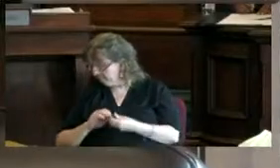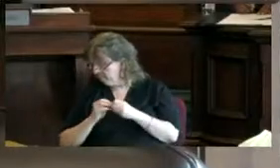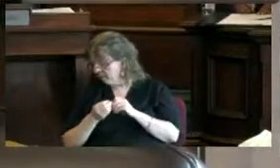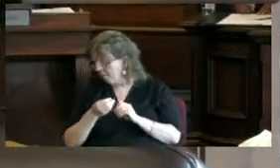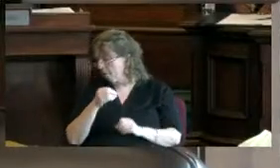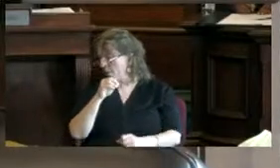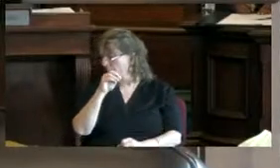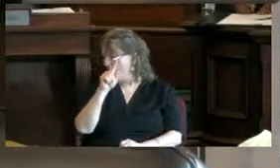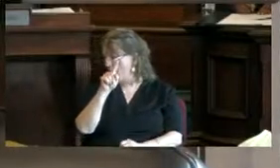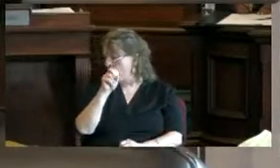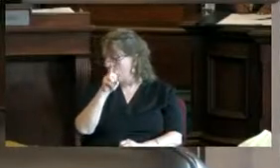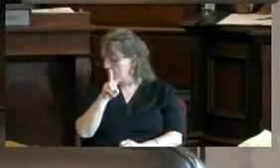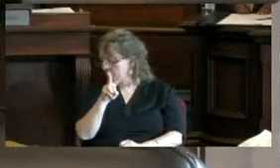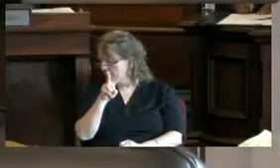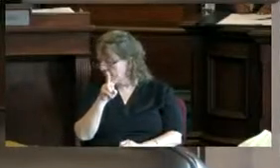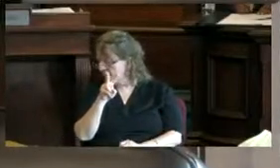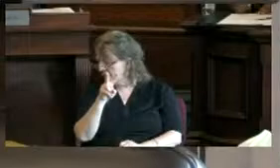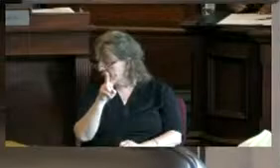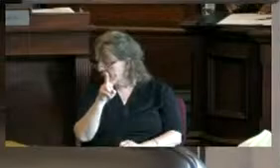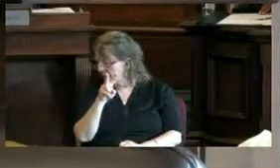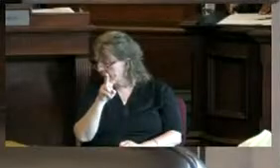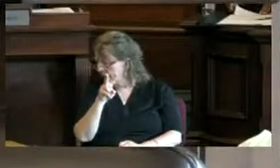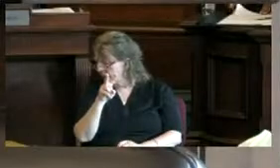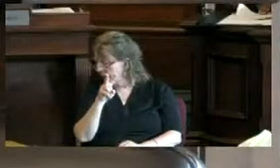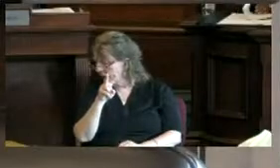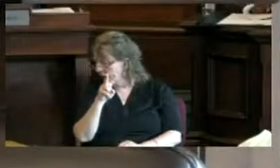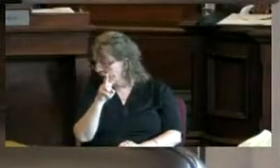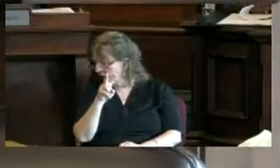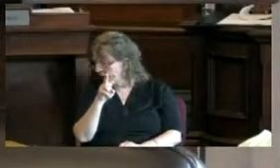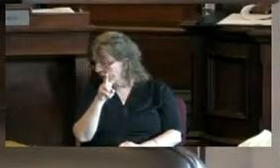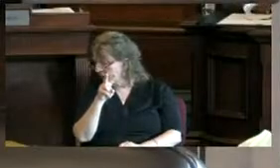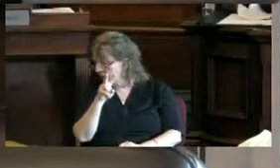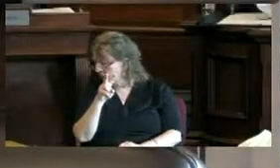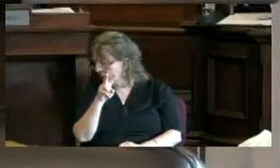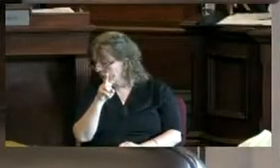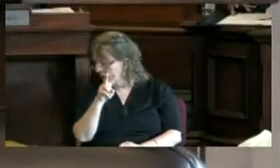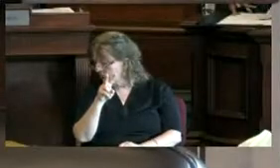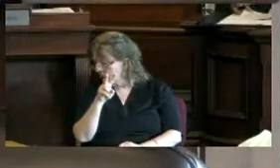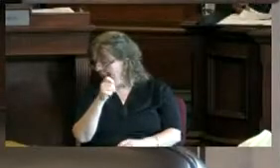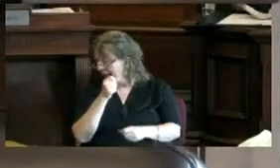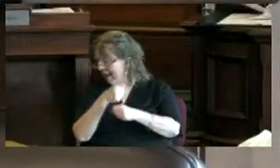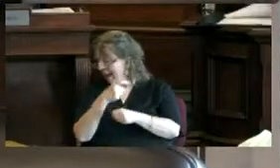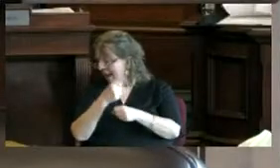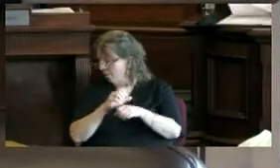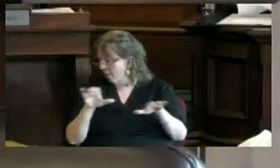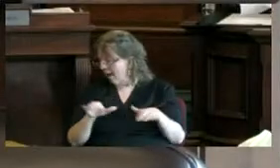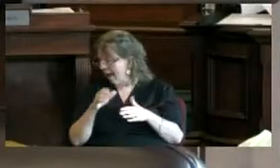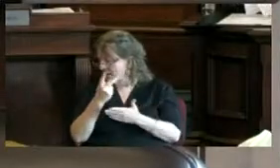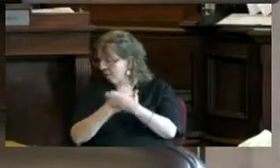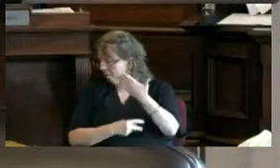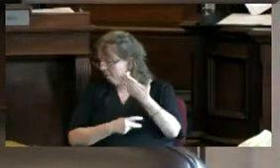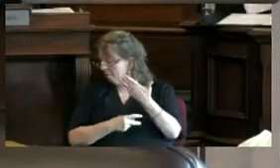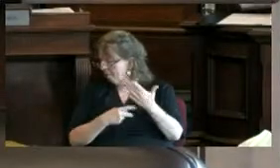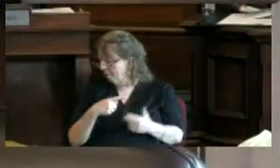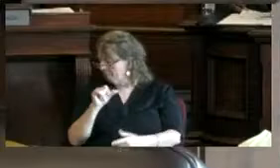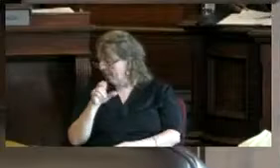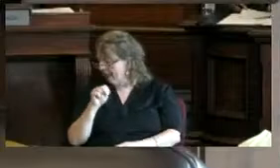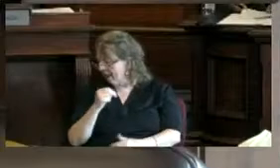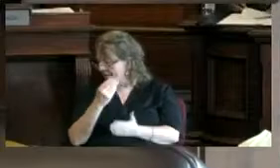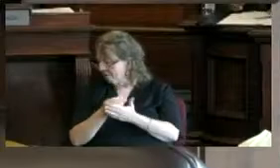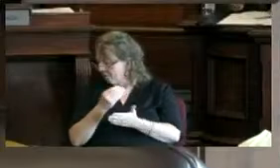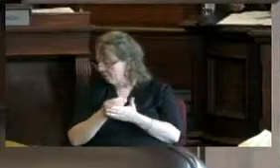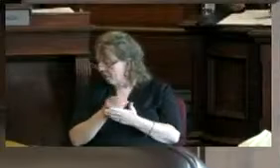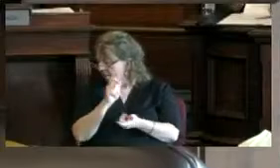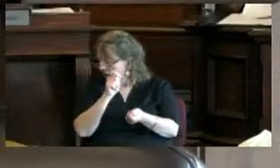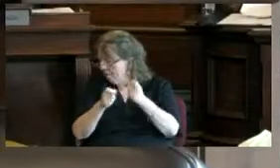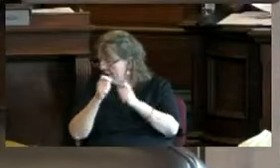number 102, authorizing ordinances appropriating an annual action plan funds and amending the agreement for Norton